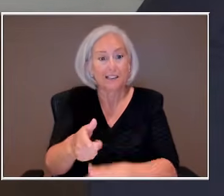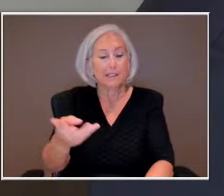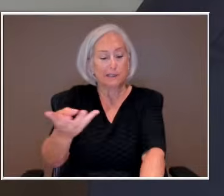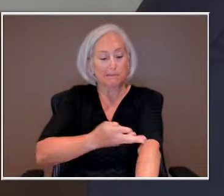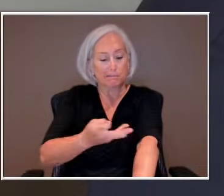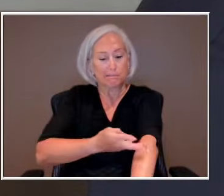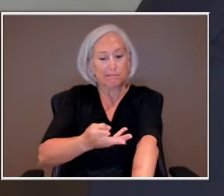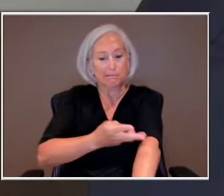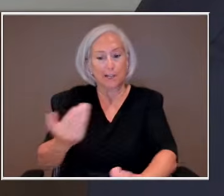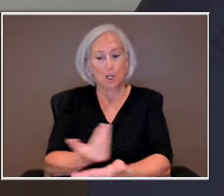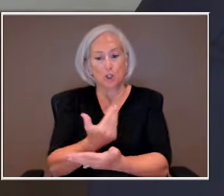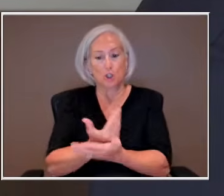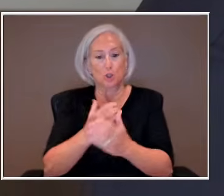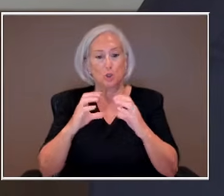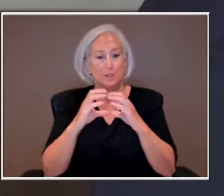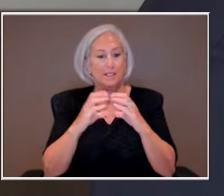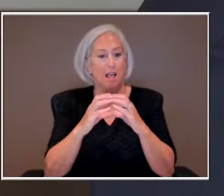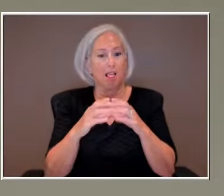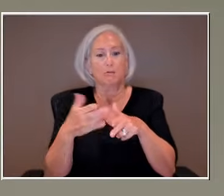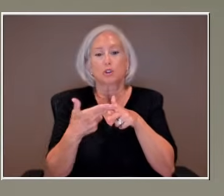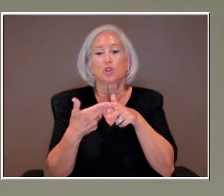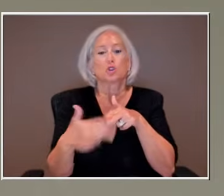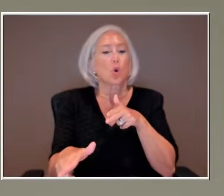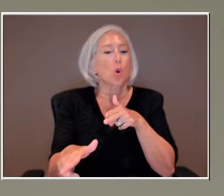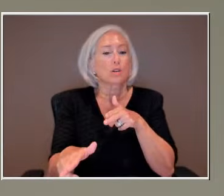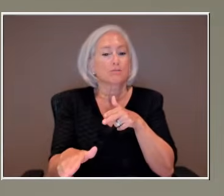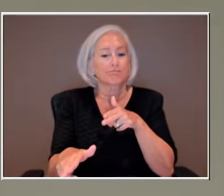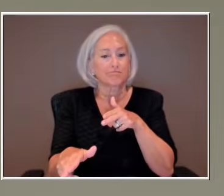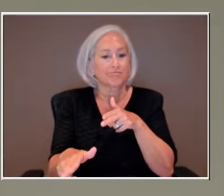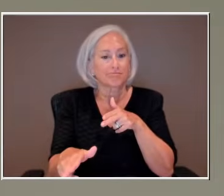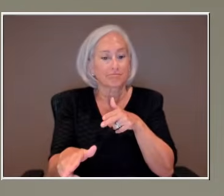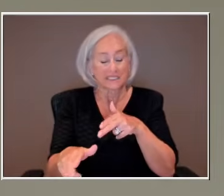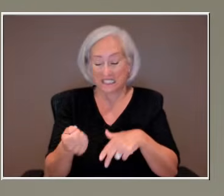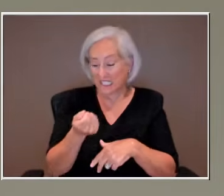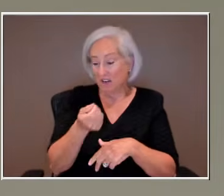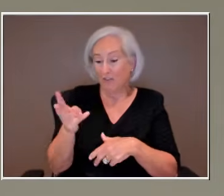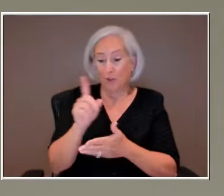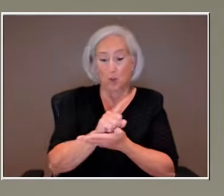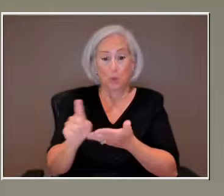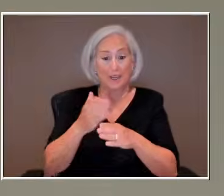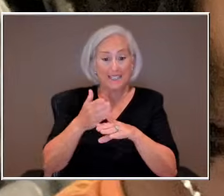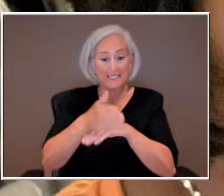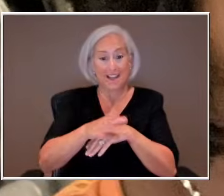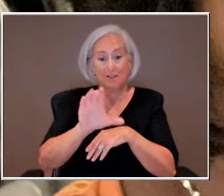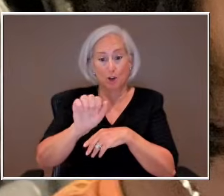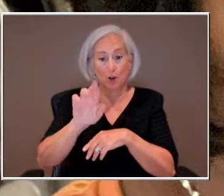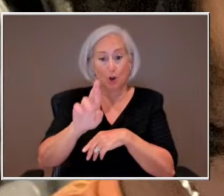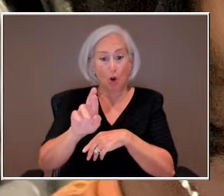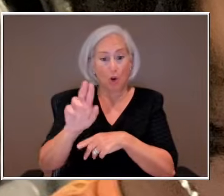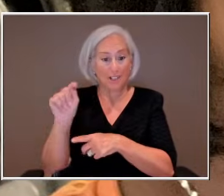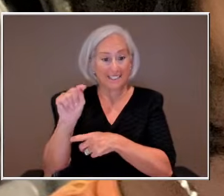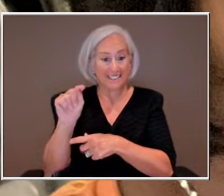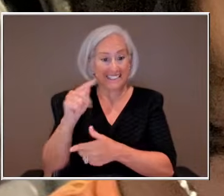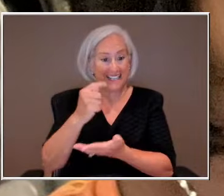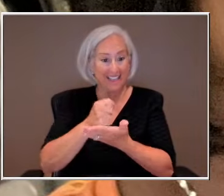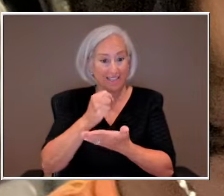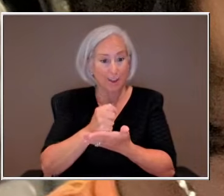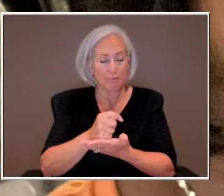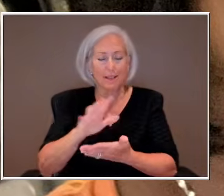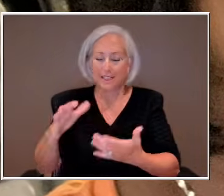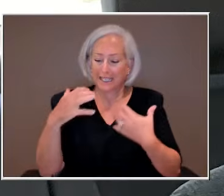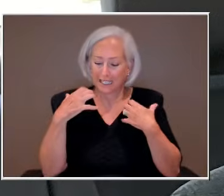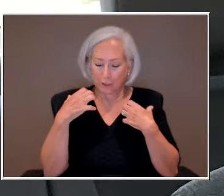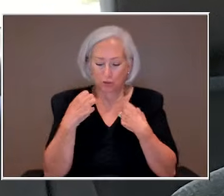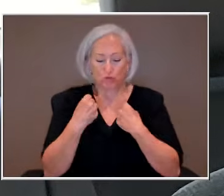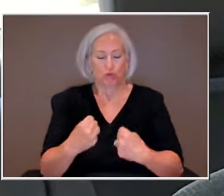going in. It doesn't take long. It's almost empty. Only weeks after CAR-T therapy, Richard says his strength is already starting